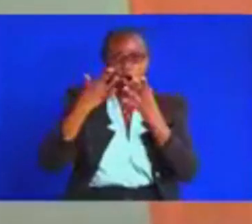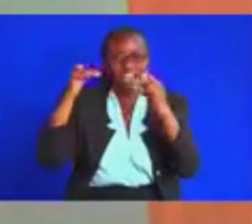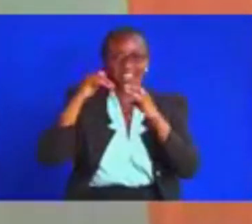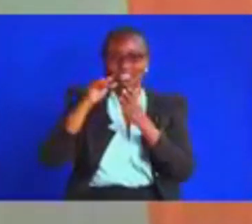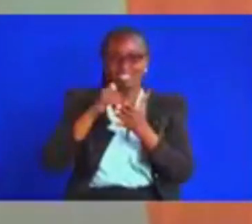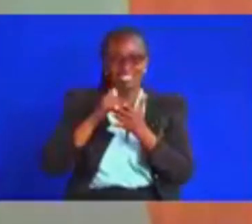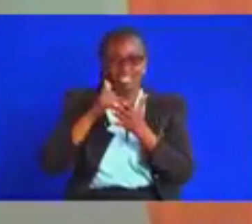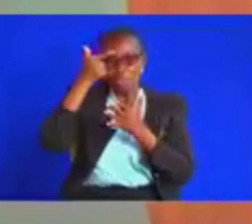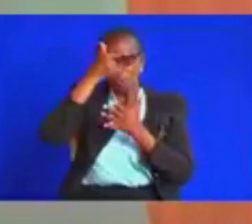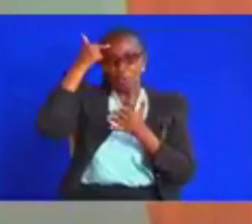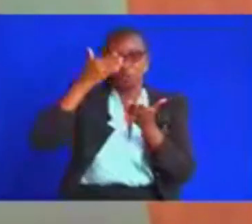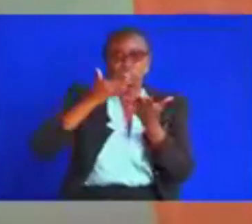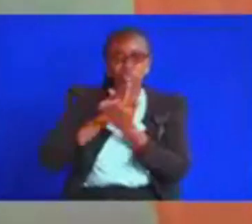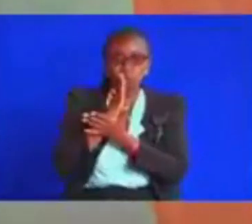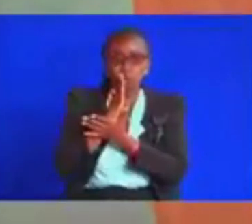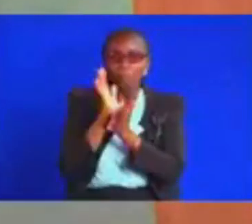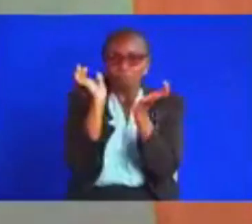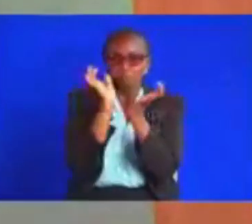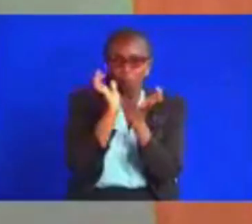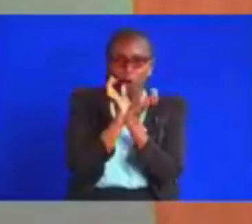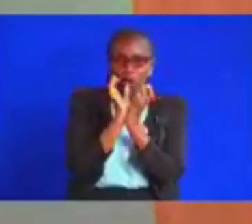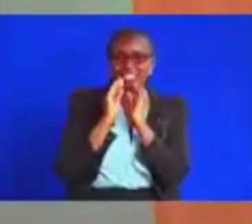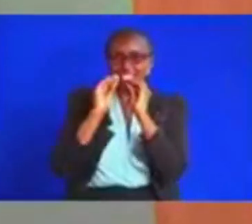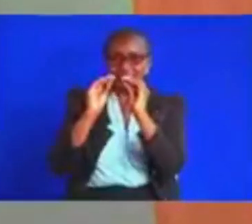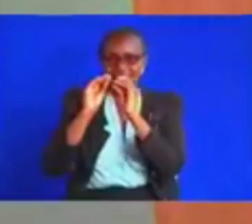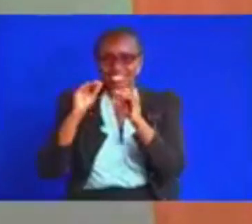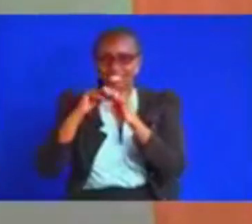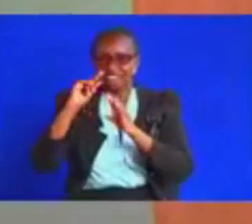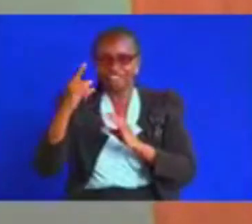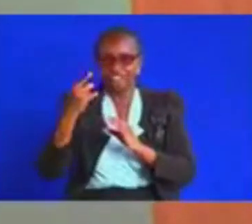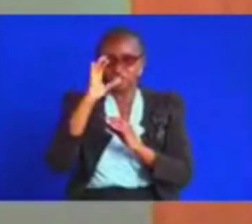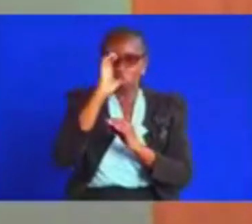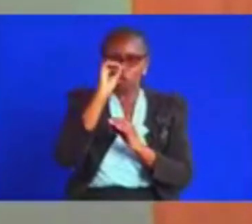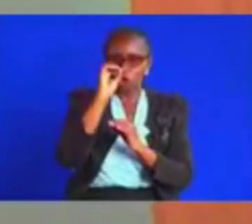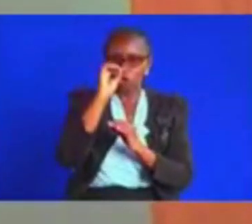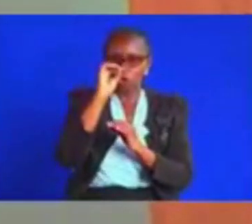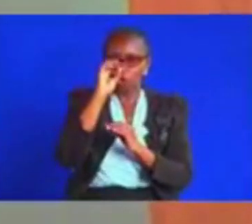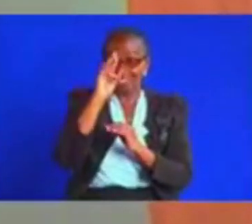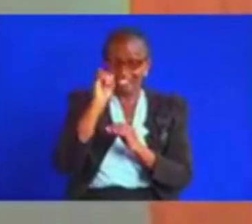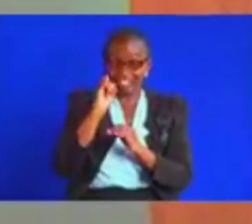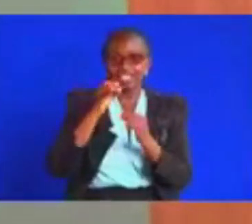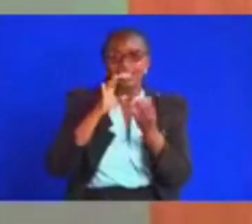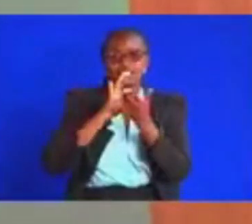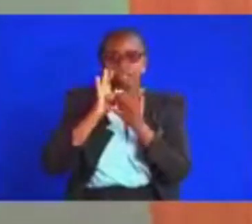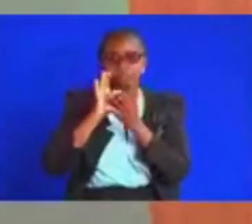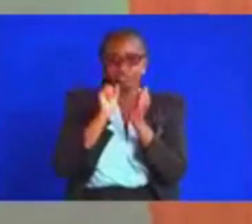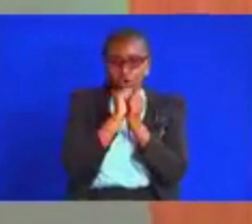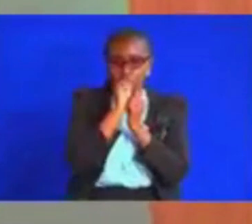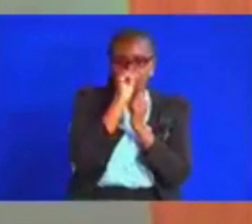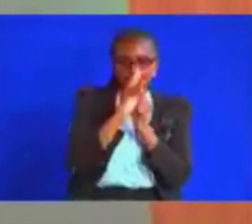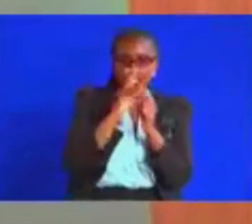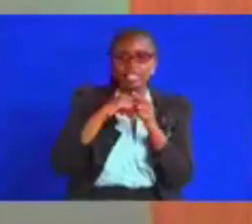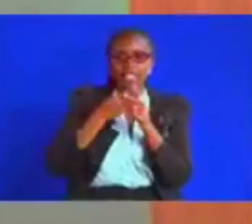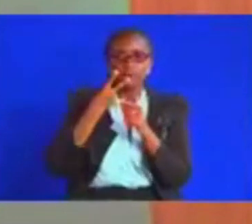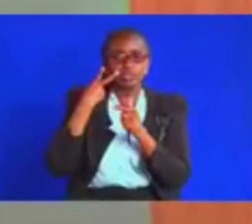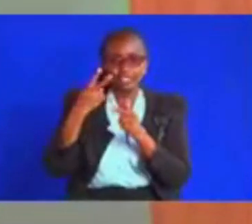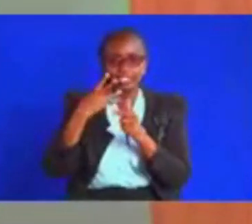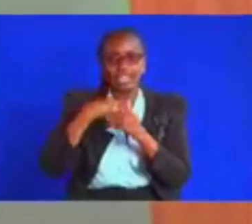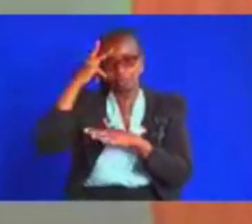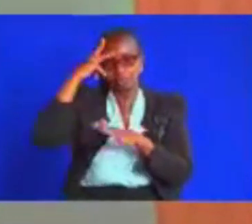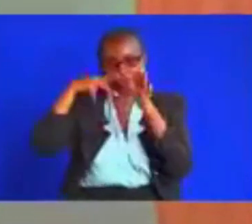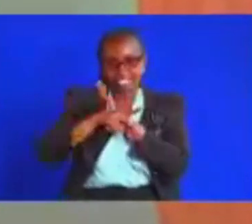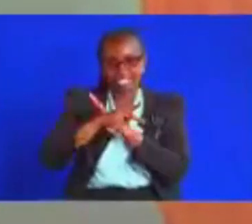according to Paul's teaching in 1 Corinthians 13, that we see in part and we prophesy in